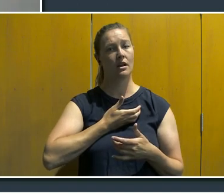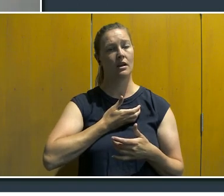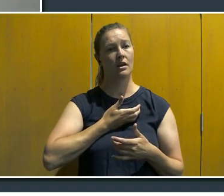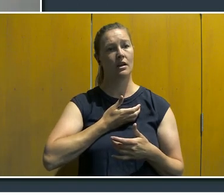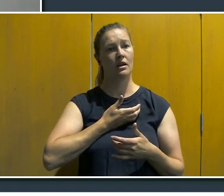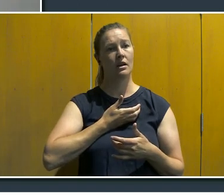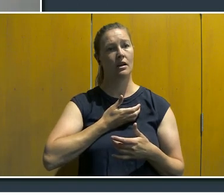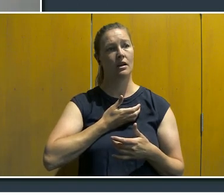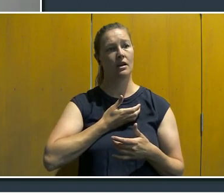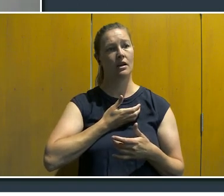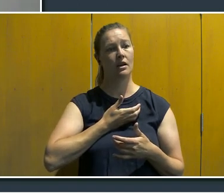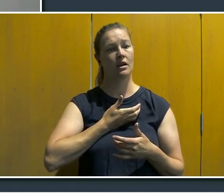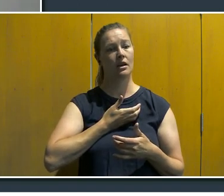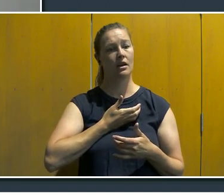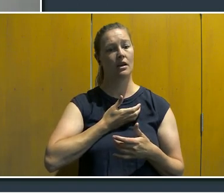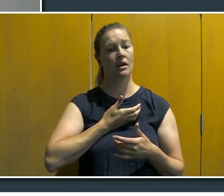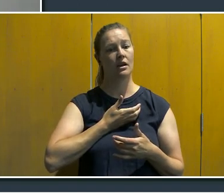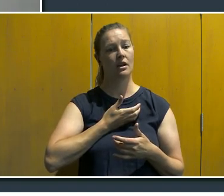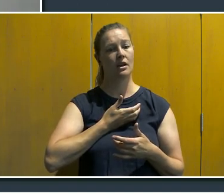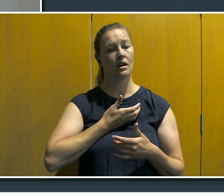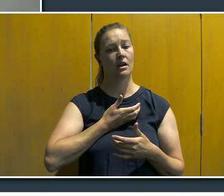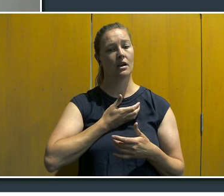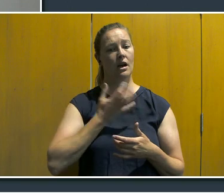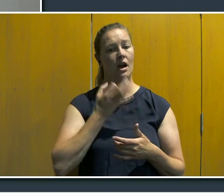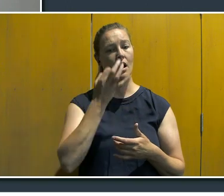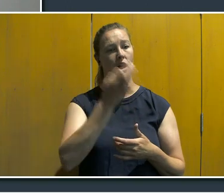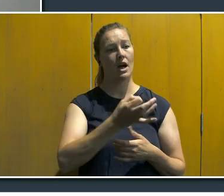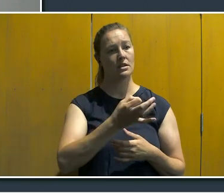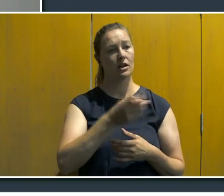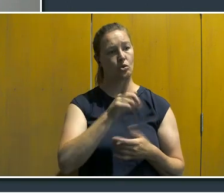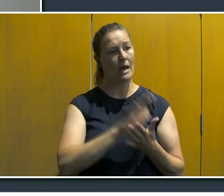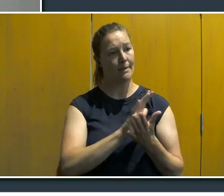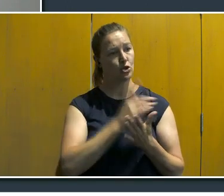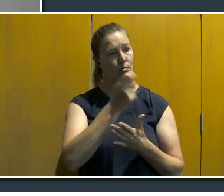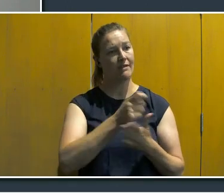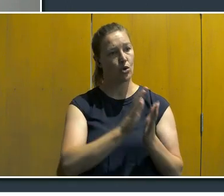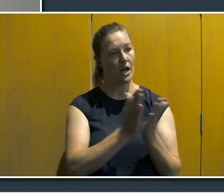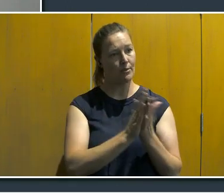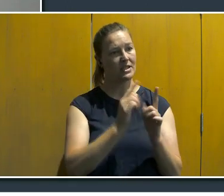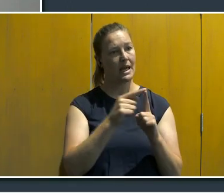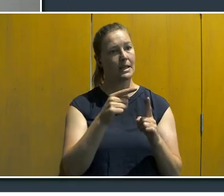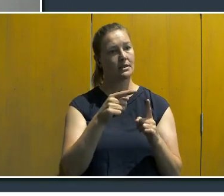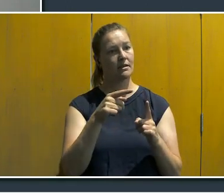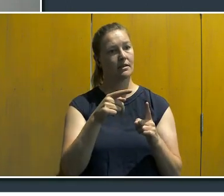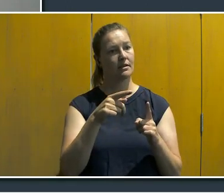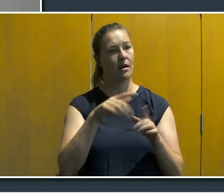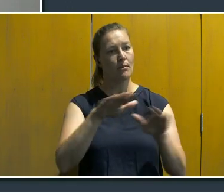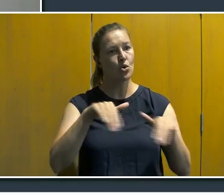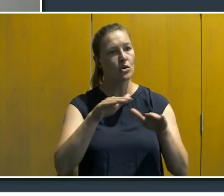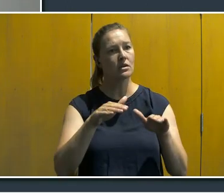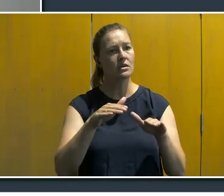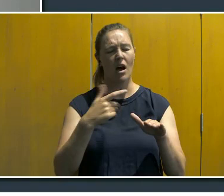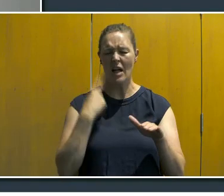paying fully for libraries or pools. And I thought that was a strange question, because I thought we were all paying fully for that